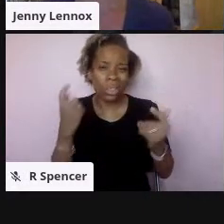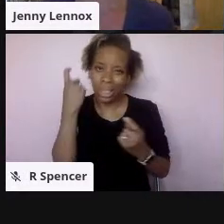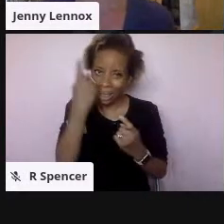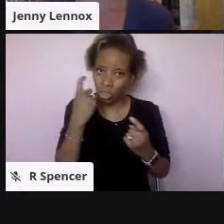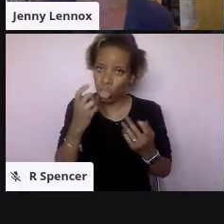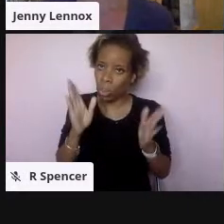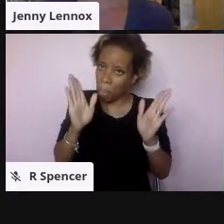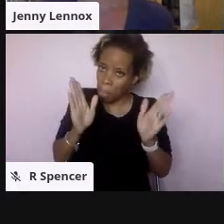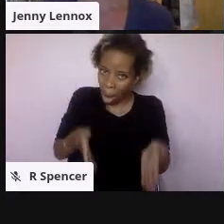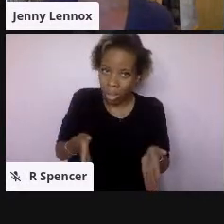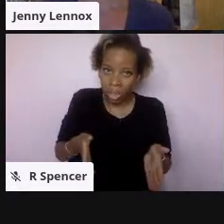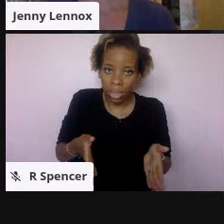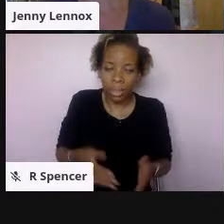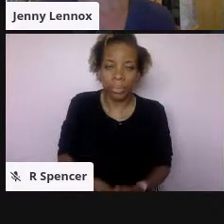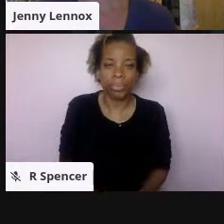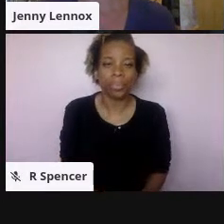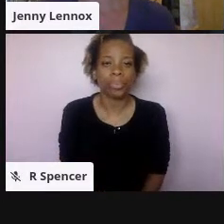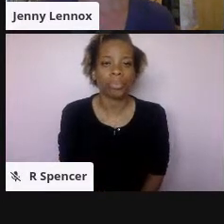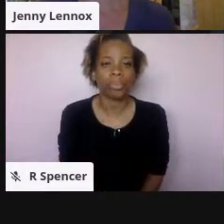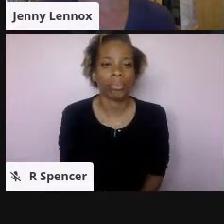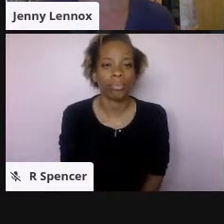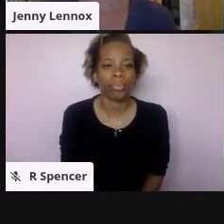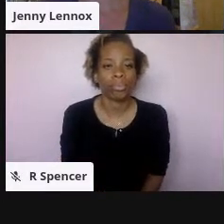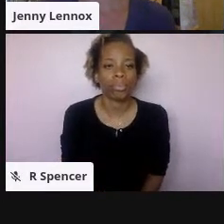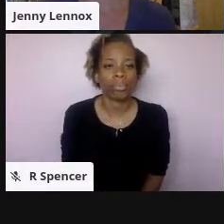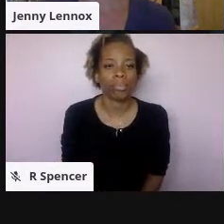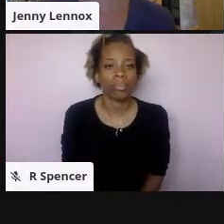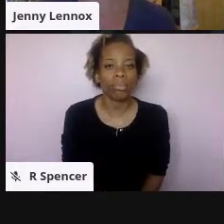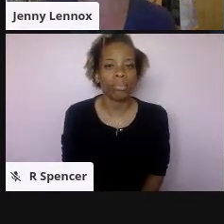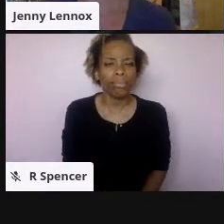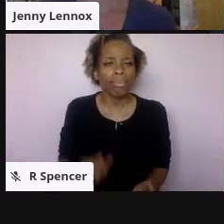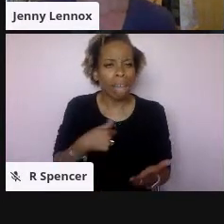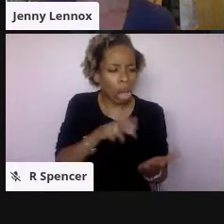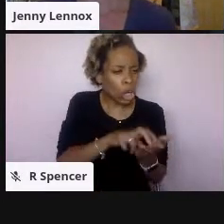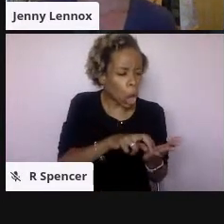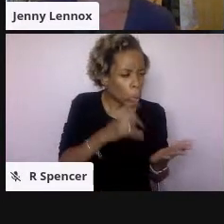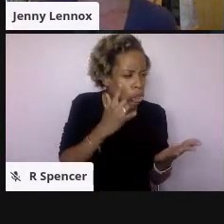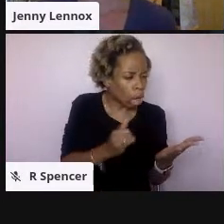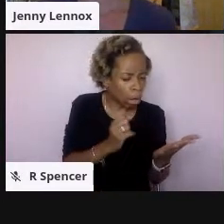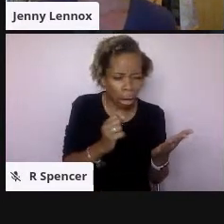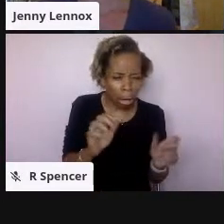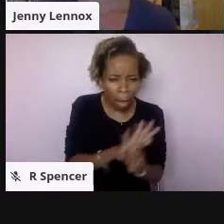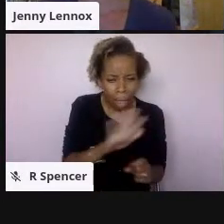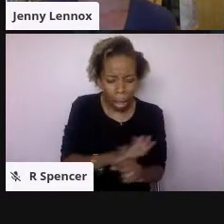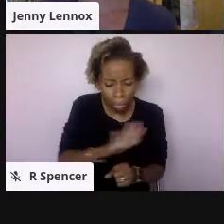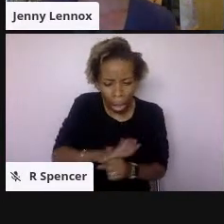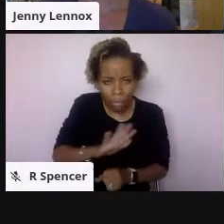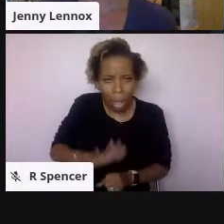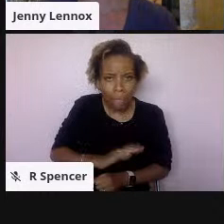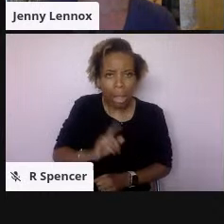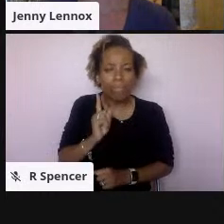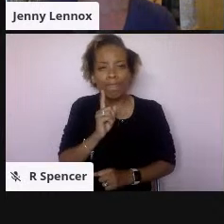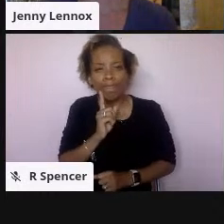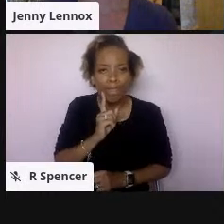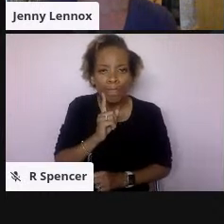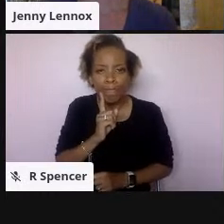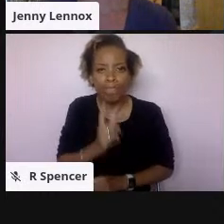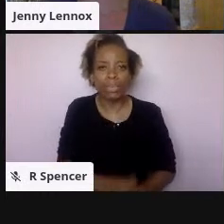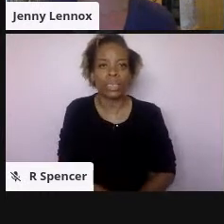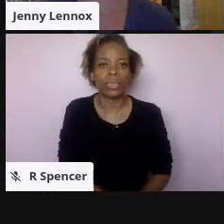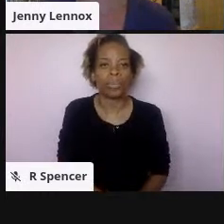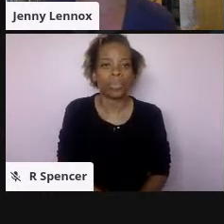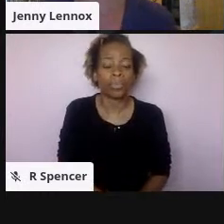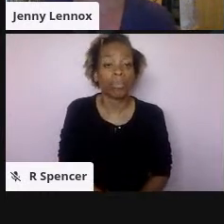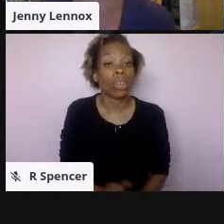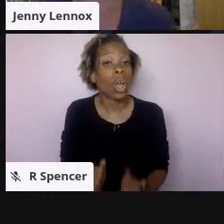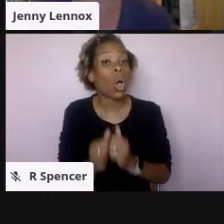I'm just trying to see if there was anything else I kind of put down in my notes here. Probably worth just saying